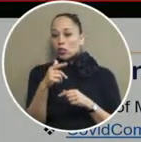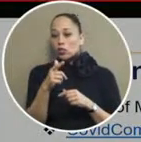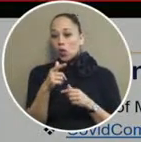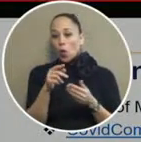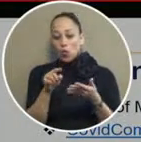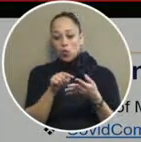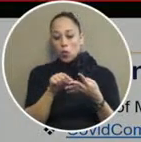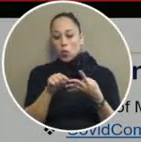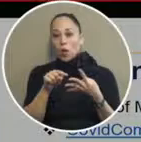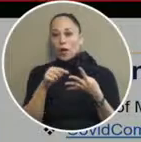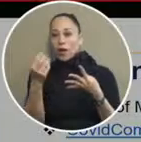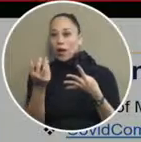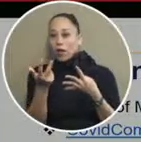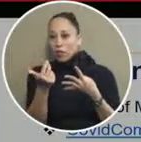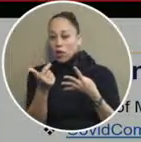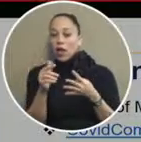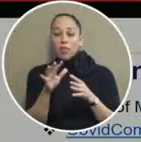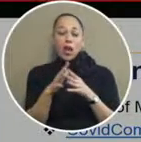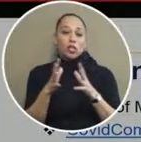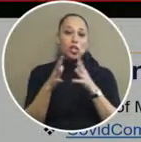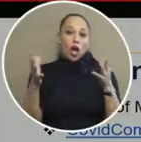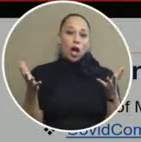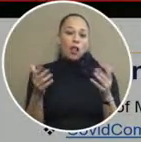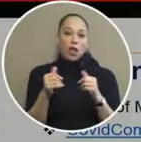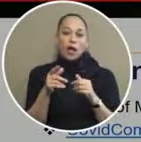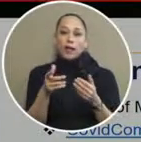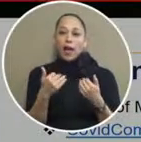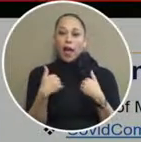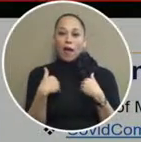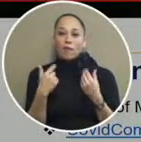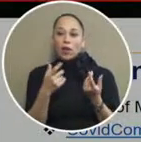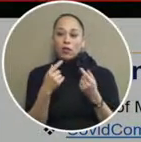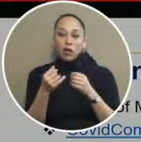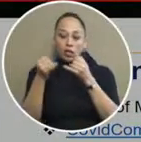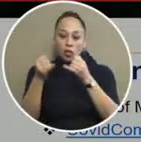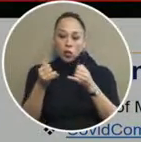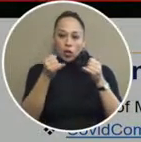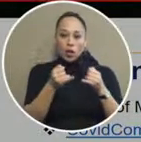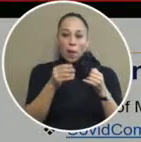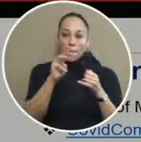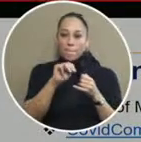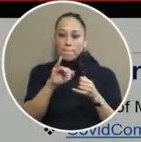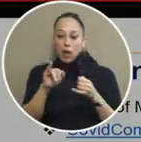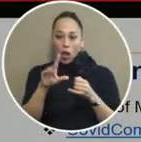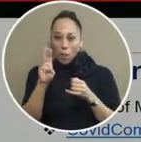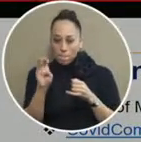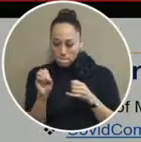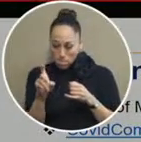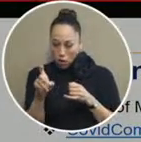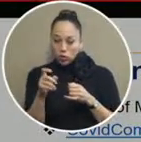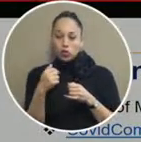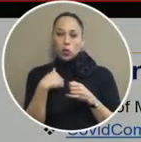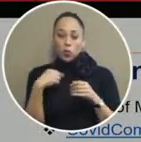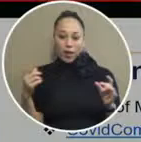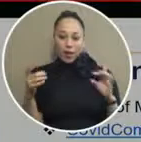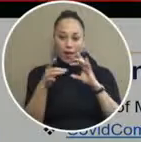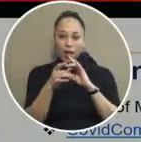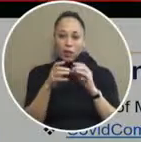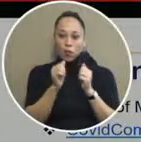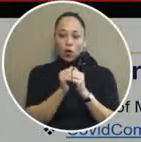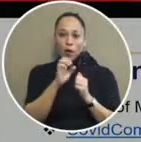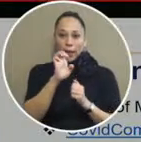March 15th, there were so many that rather than have it dump into individual mailboxes, we linked it to